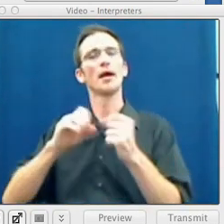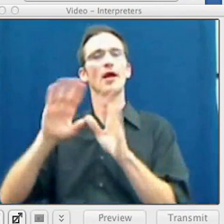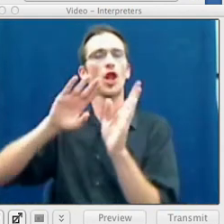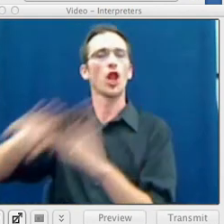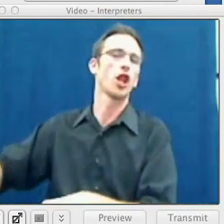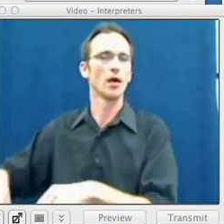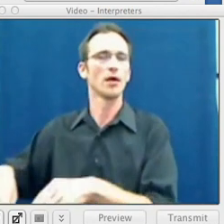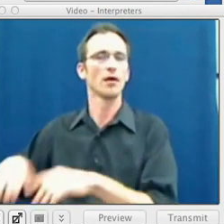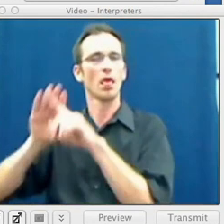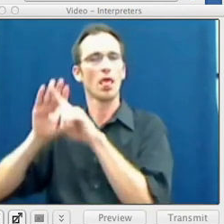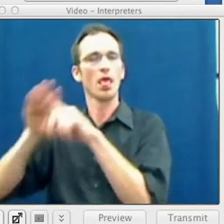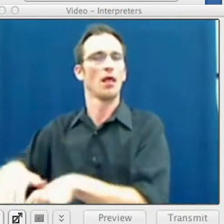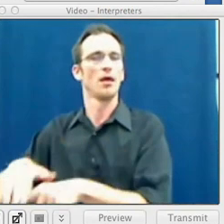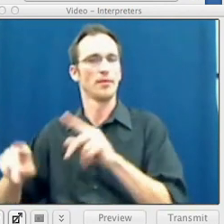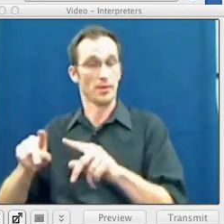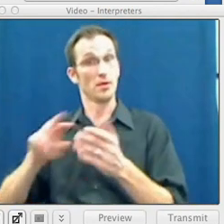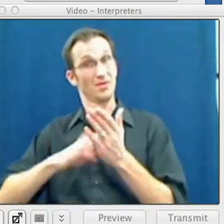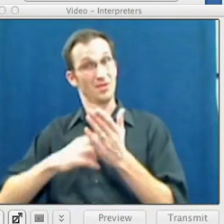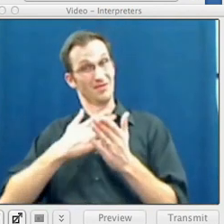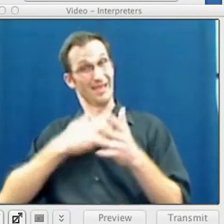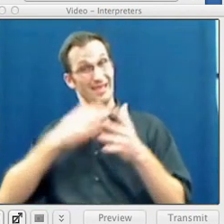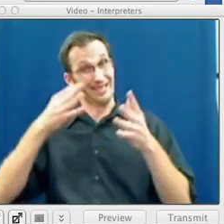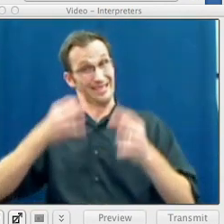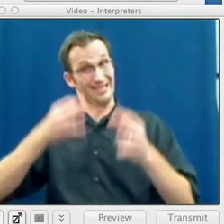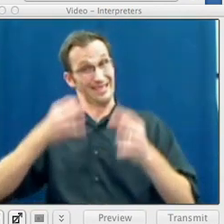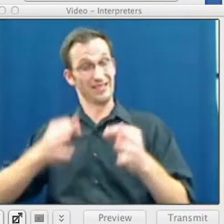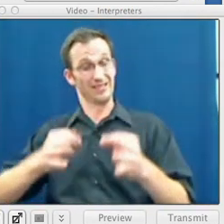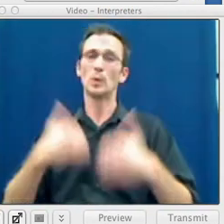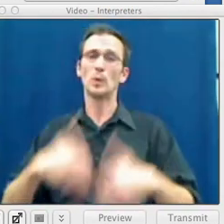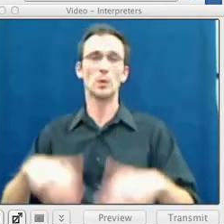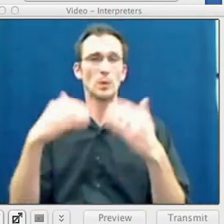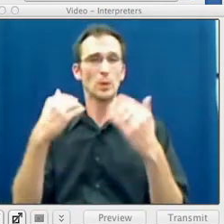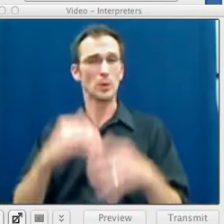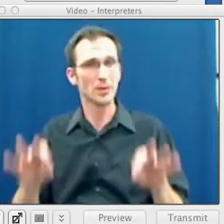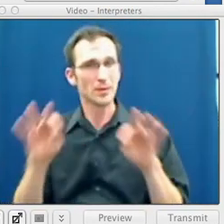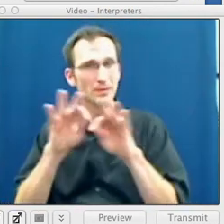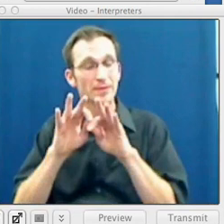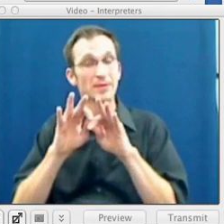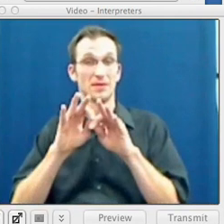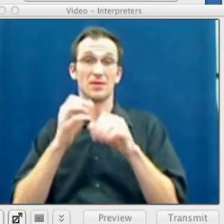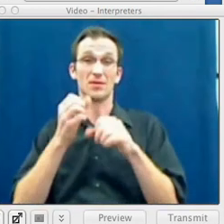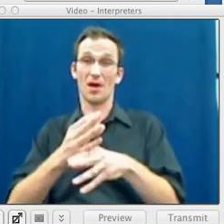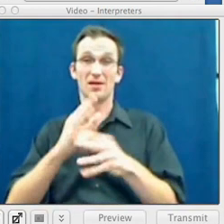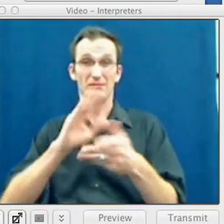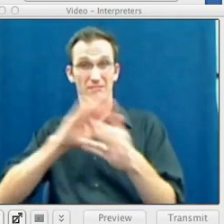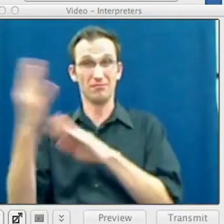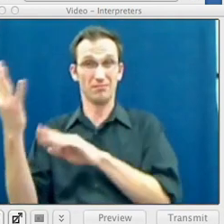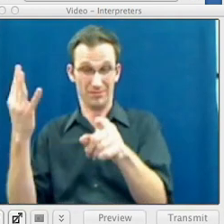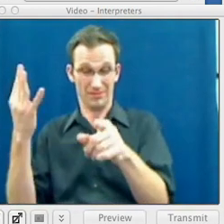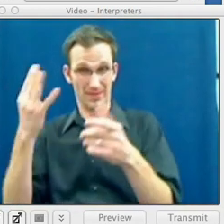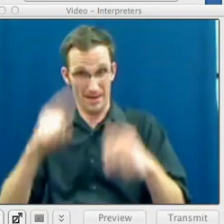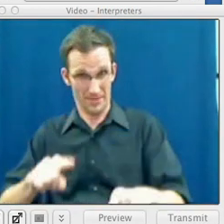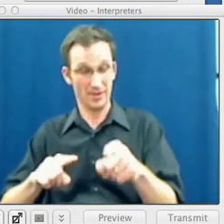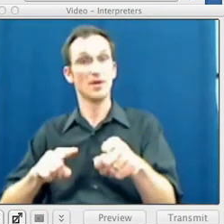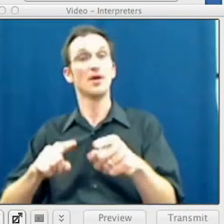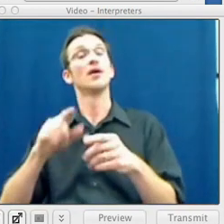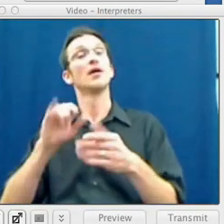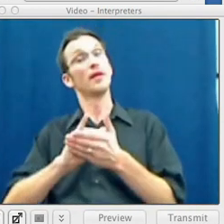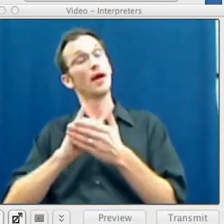Given the potential consequences of our choices and the resultant actions, it's reasonable to expect that we